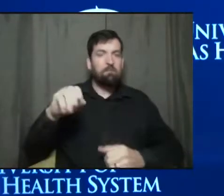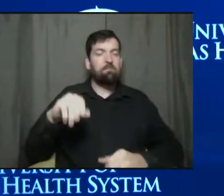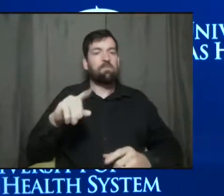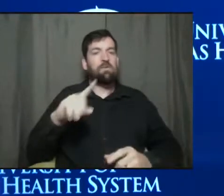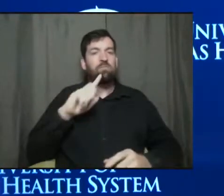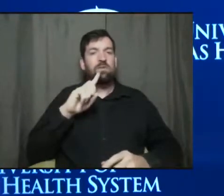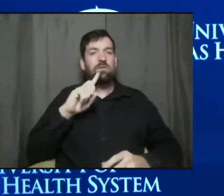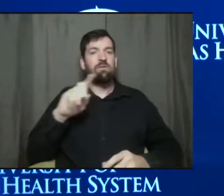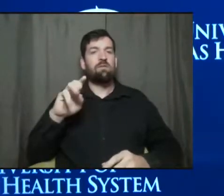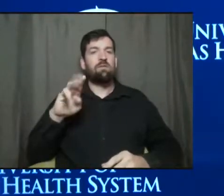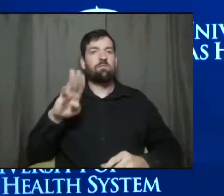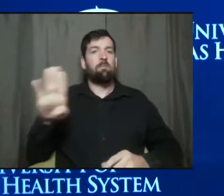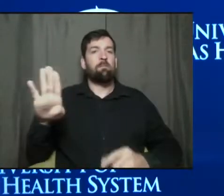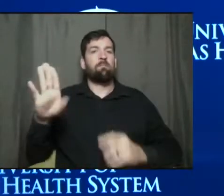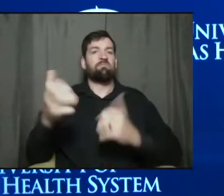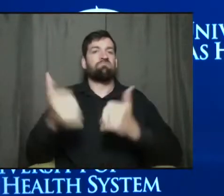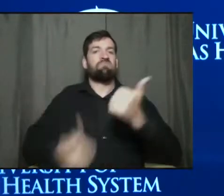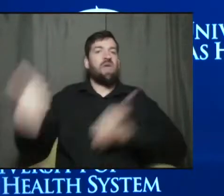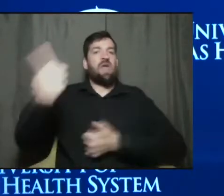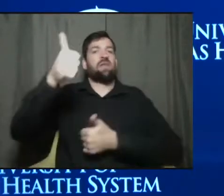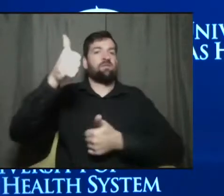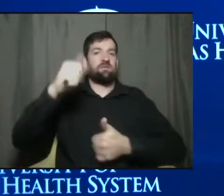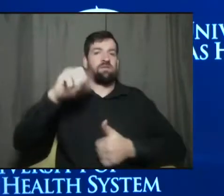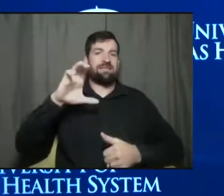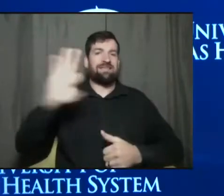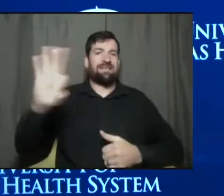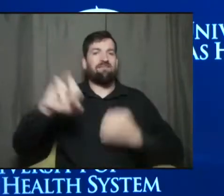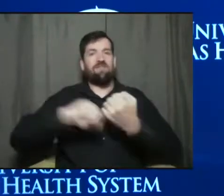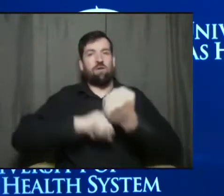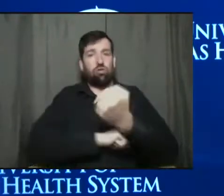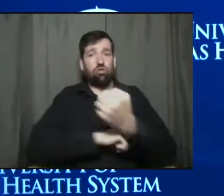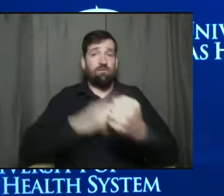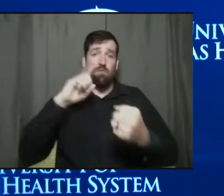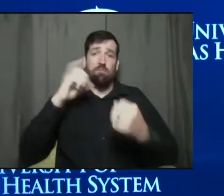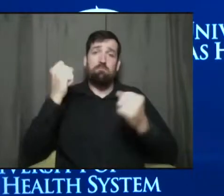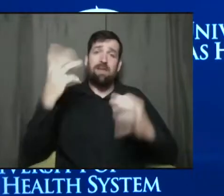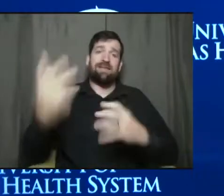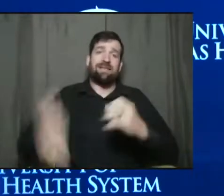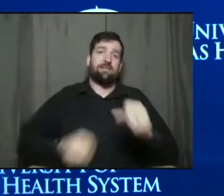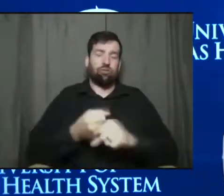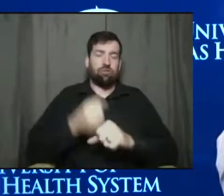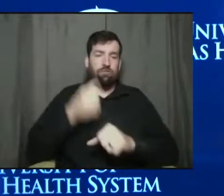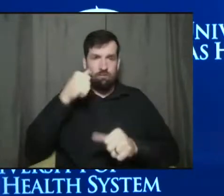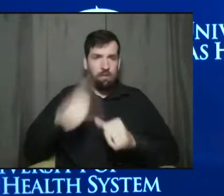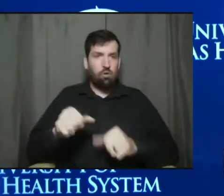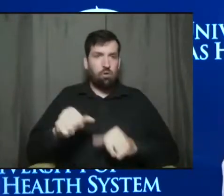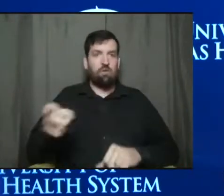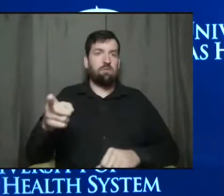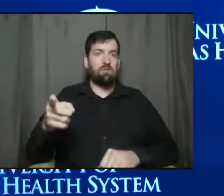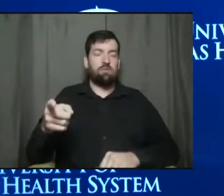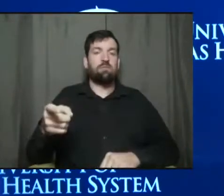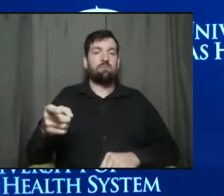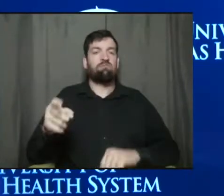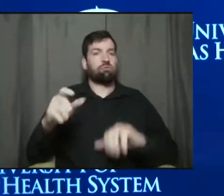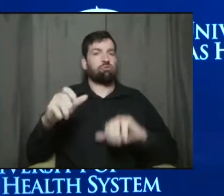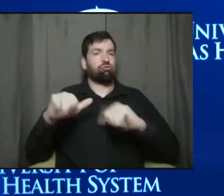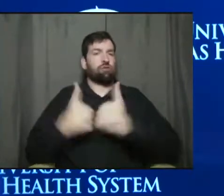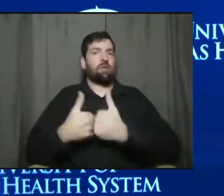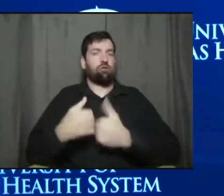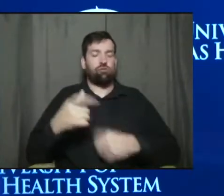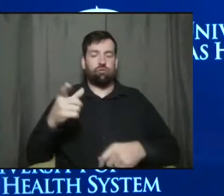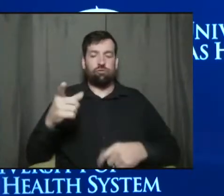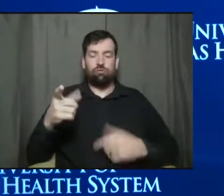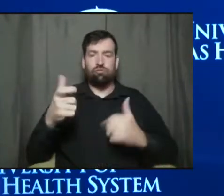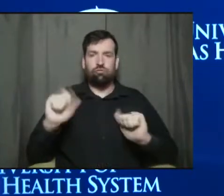was a head of the CF Foundation for many years, and I remember being in a meeting with him one time. There was this challenge, and we're trying to get something